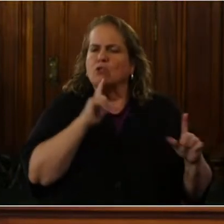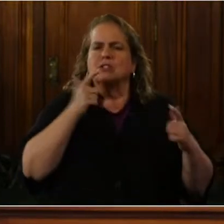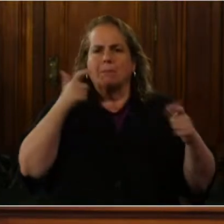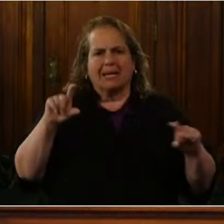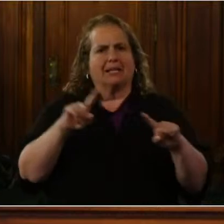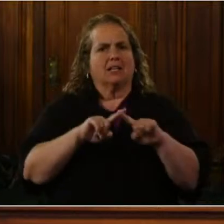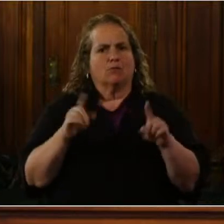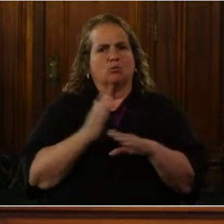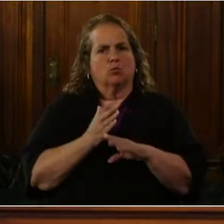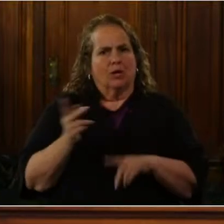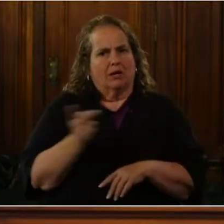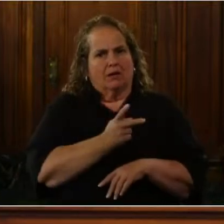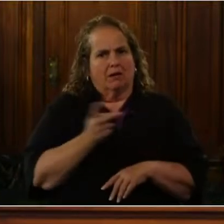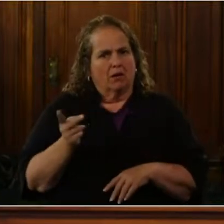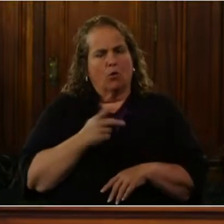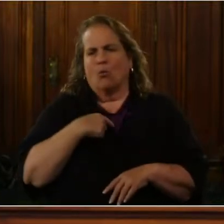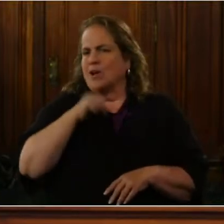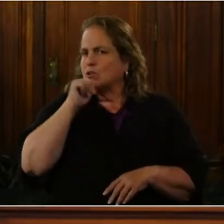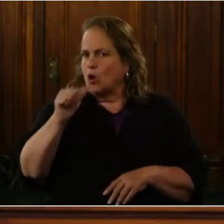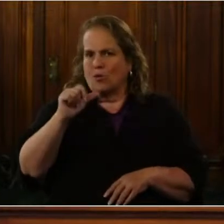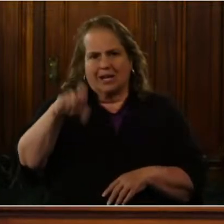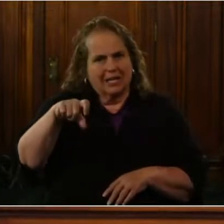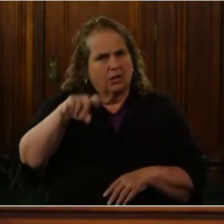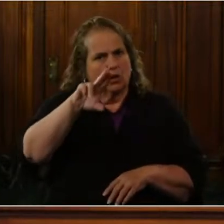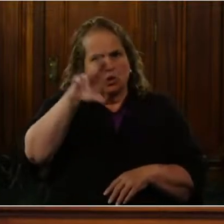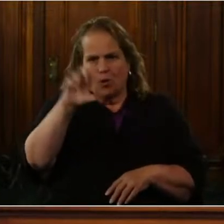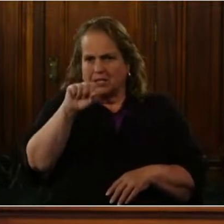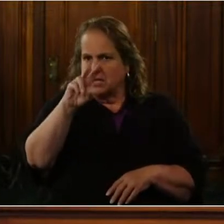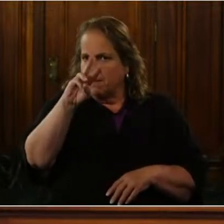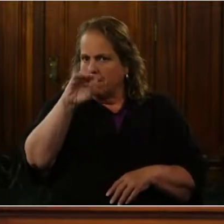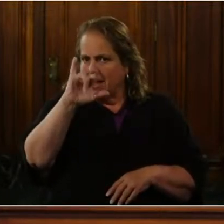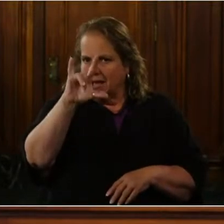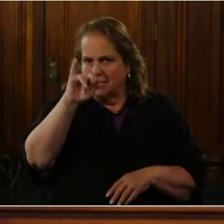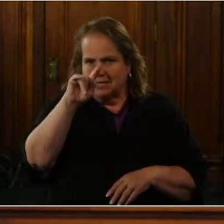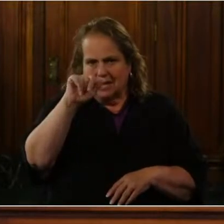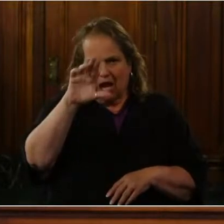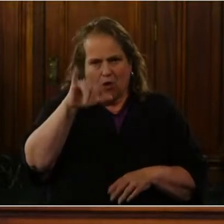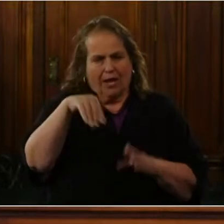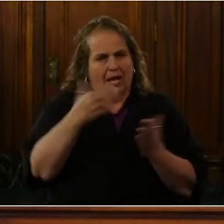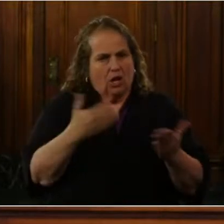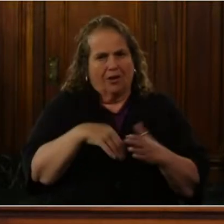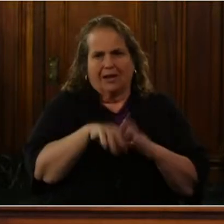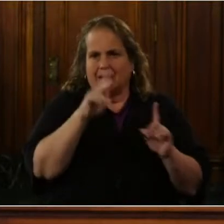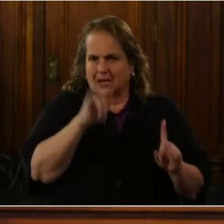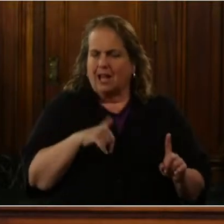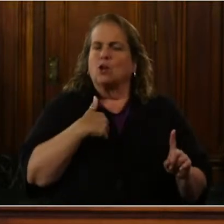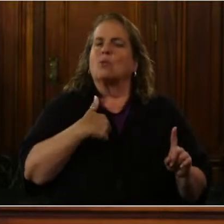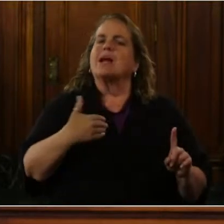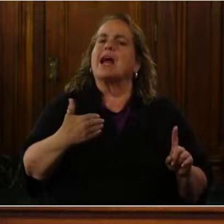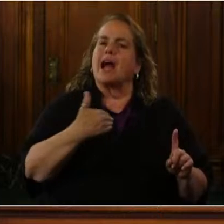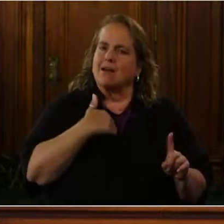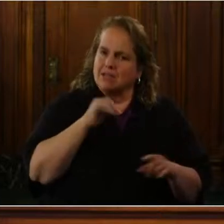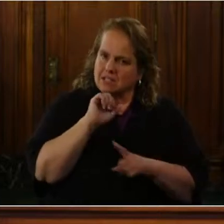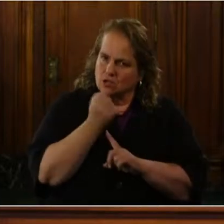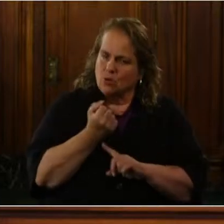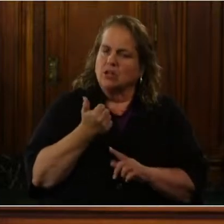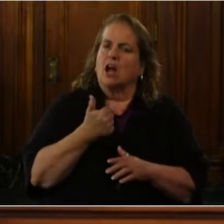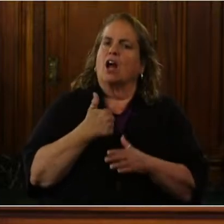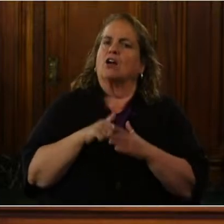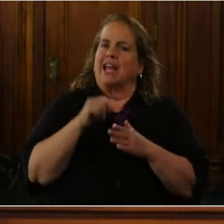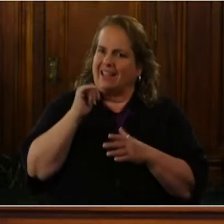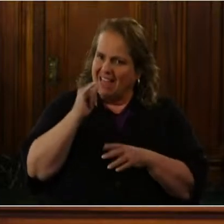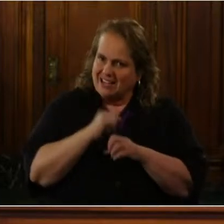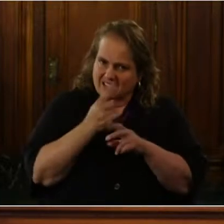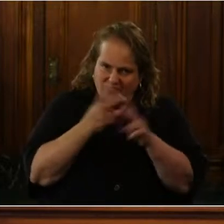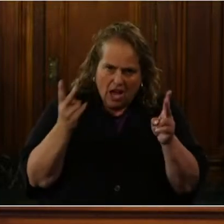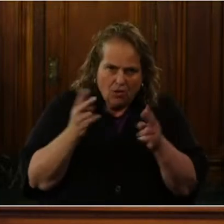difference there. We do not need the U.S. military in Kentucky. We believe we have a situation right now that is